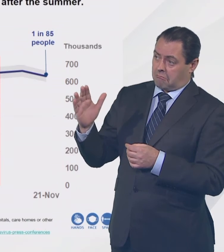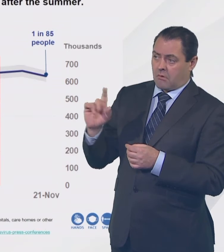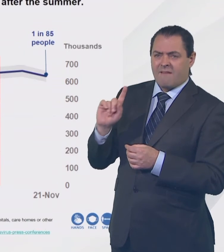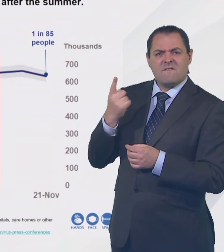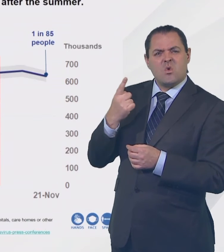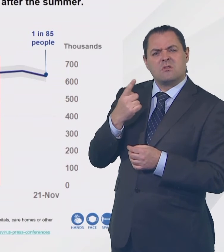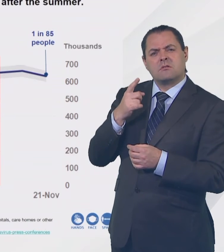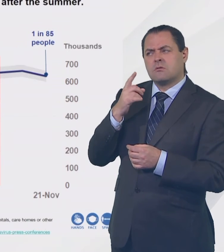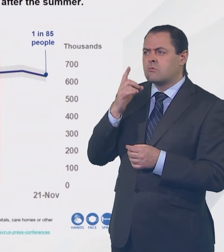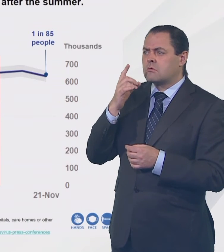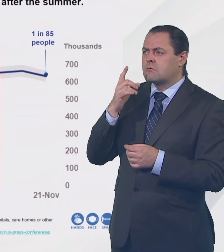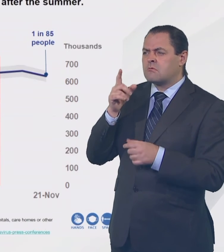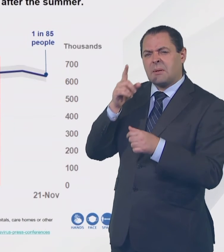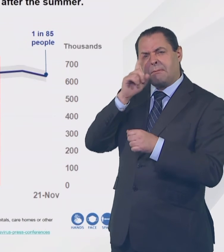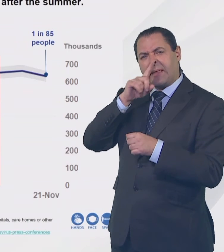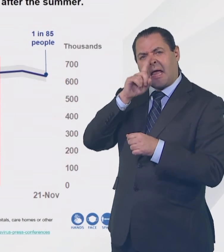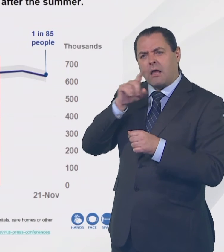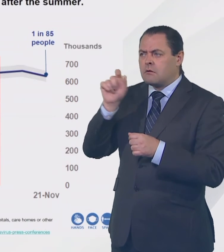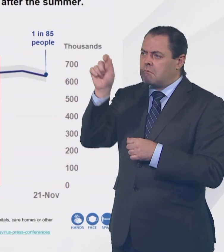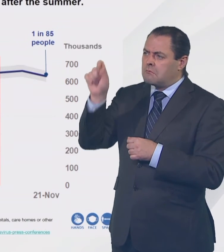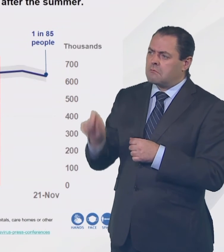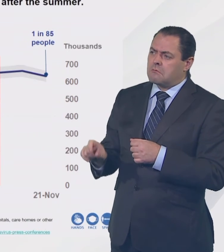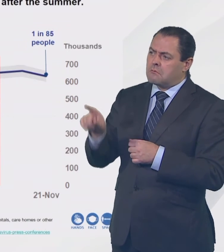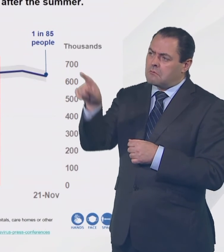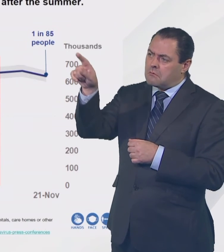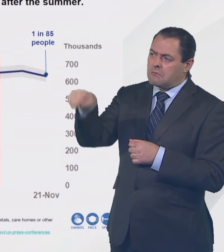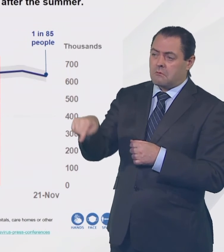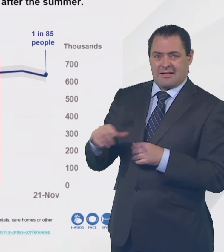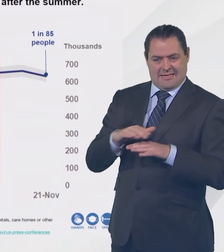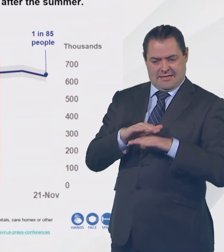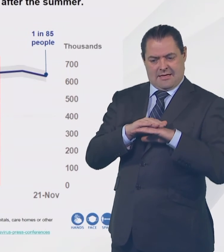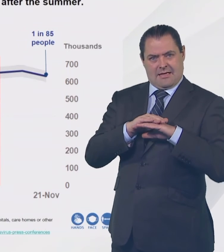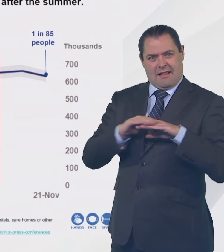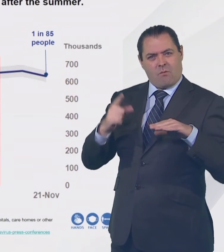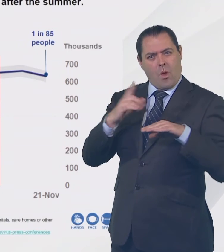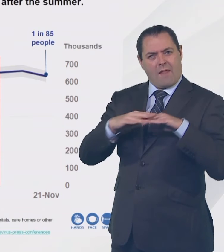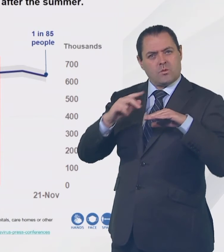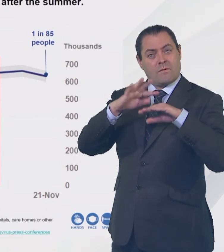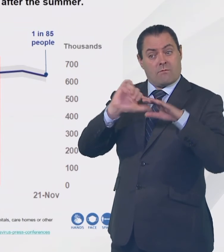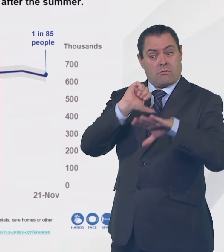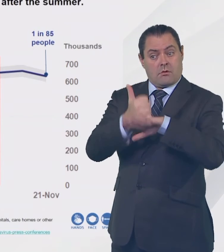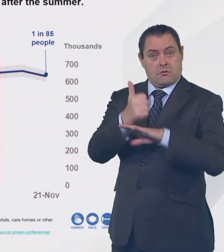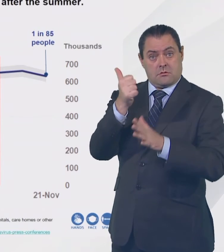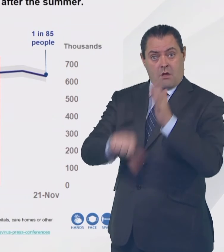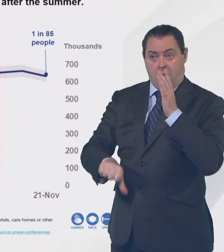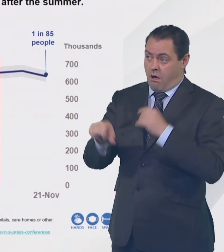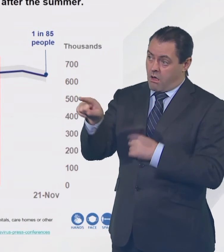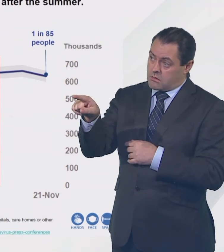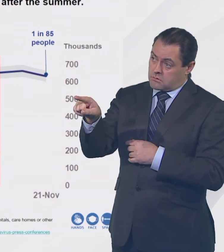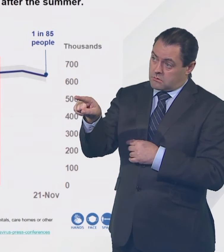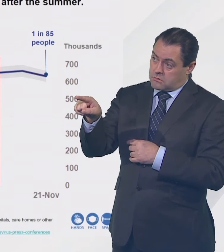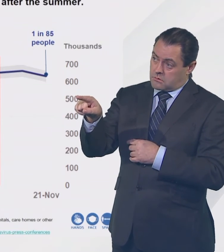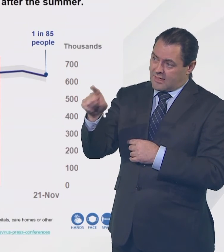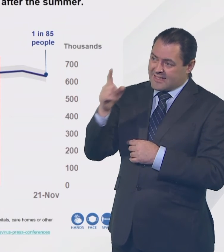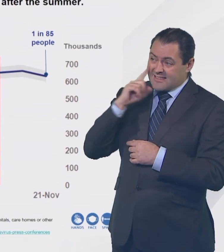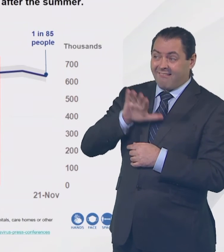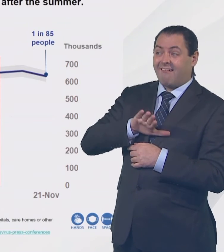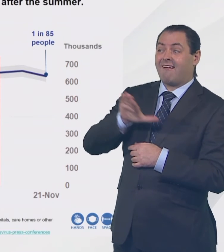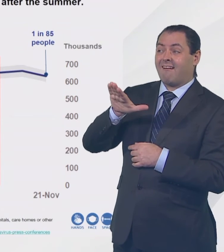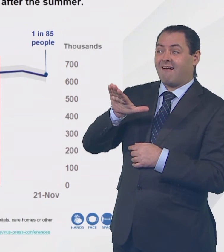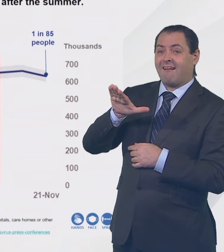bar shows when the tiers were introduced. And as you can see, after the first set of tiers were